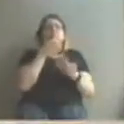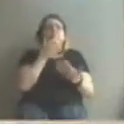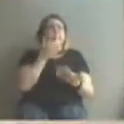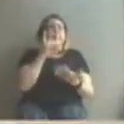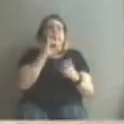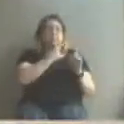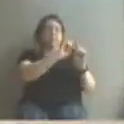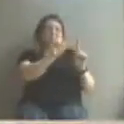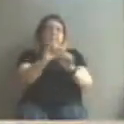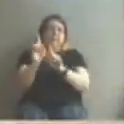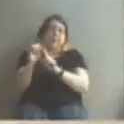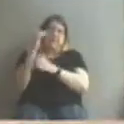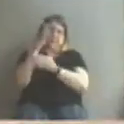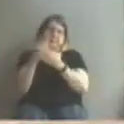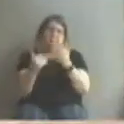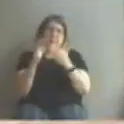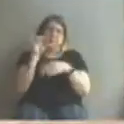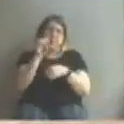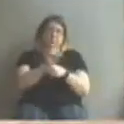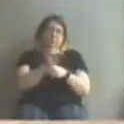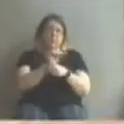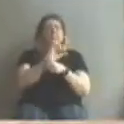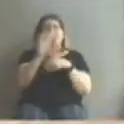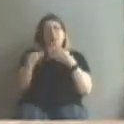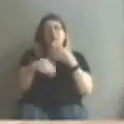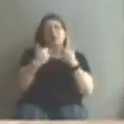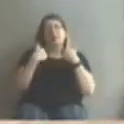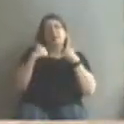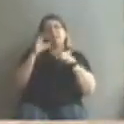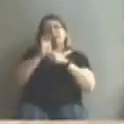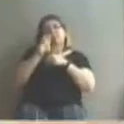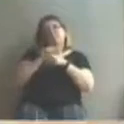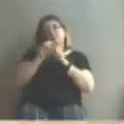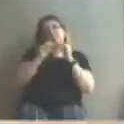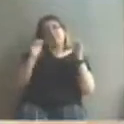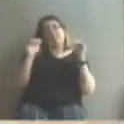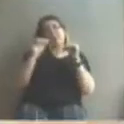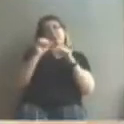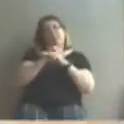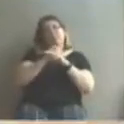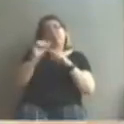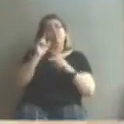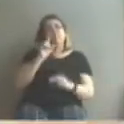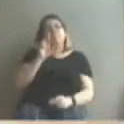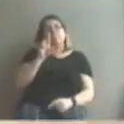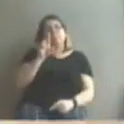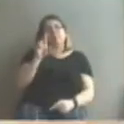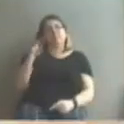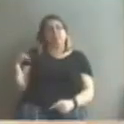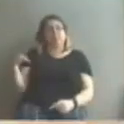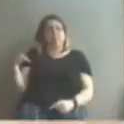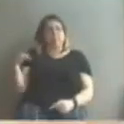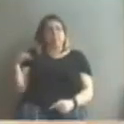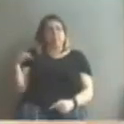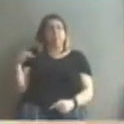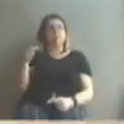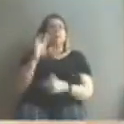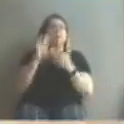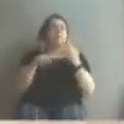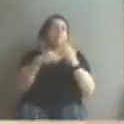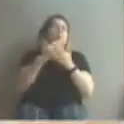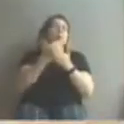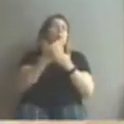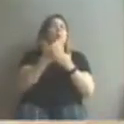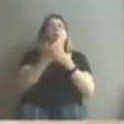in different pieces of that work, all of them have gotten the consultant level training in restorative practices. And all of them are